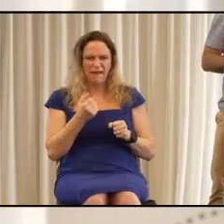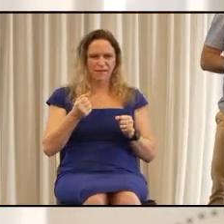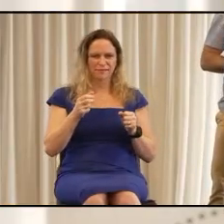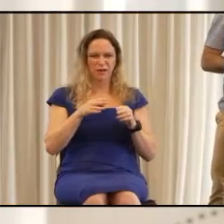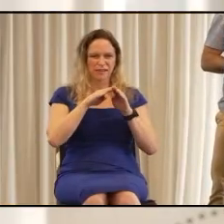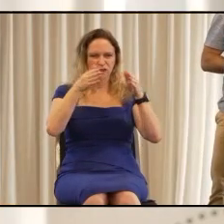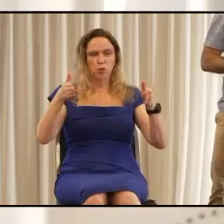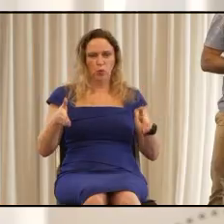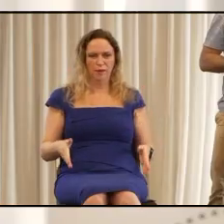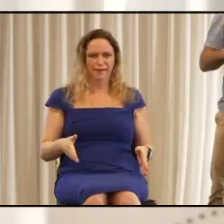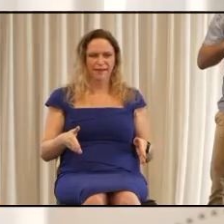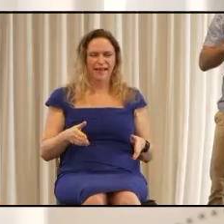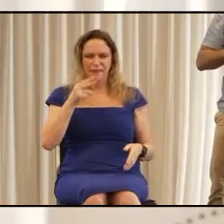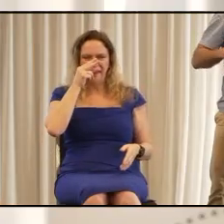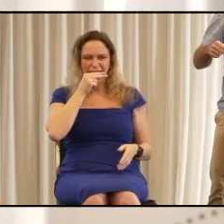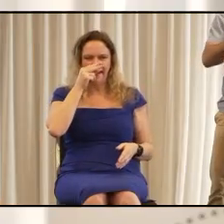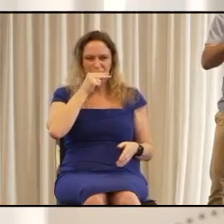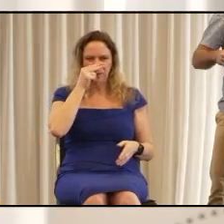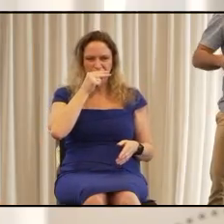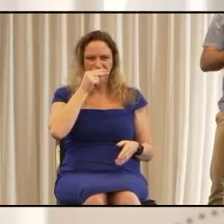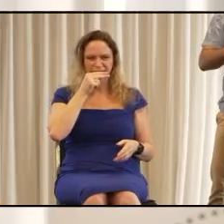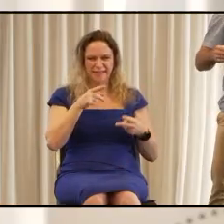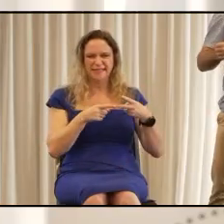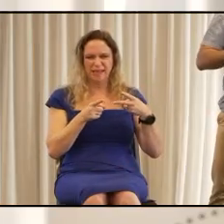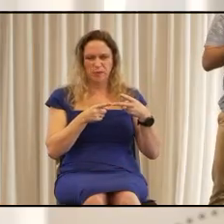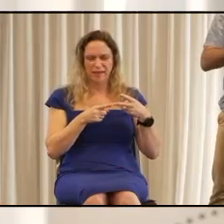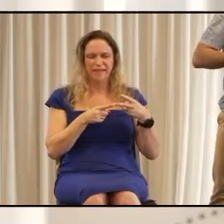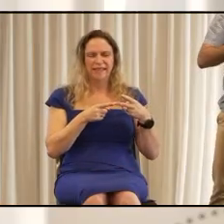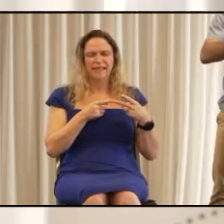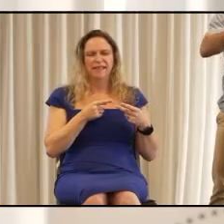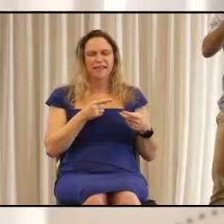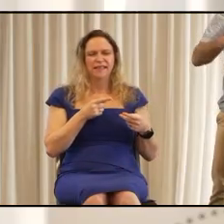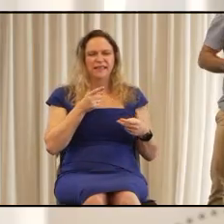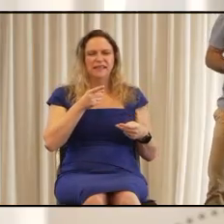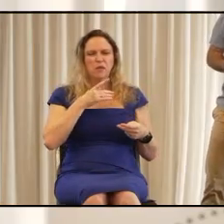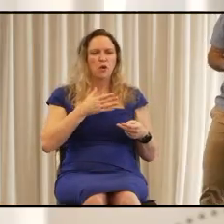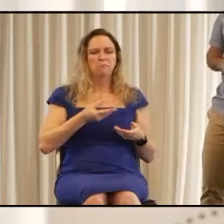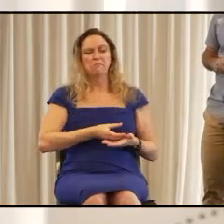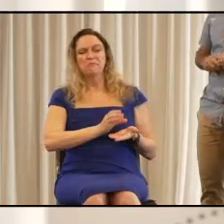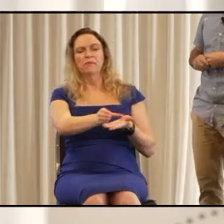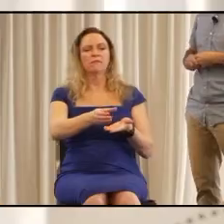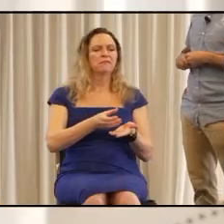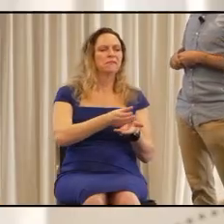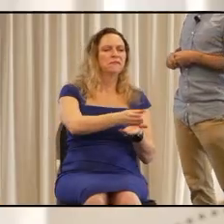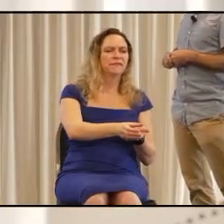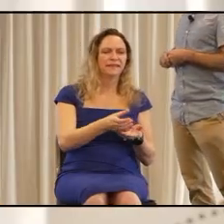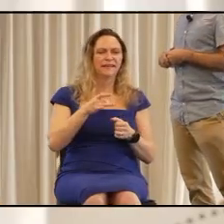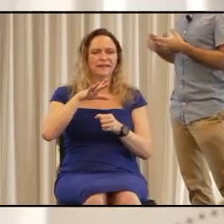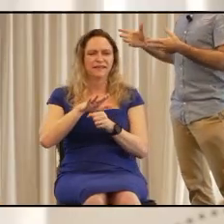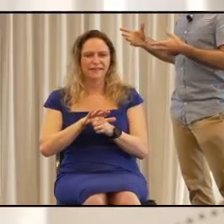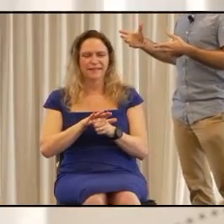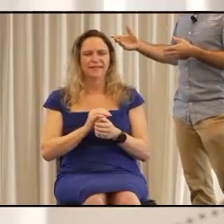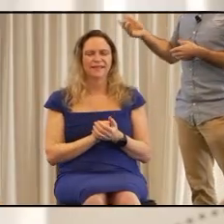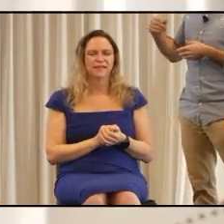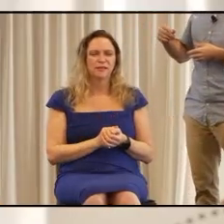stand. And the younger one is more sort of physically, he just wants to hand out lemonade and do things. And what